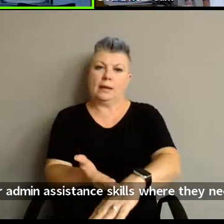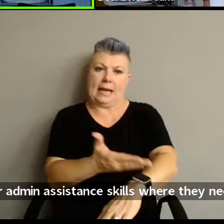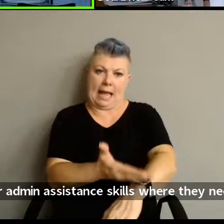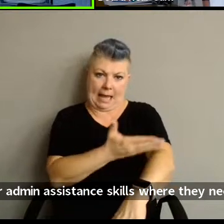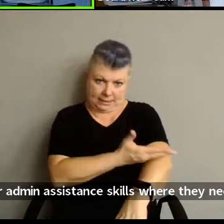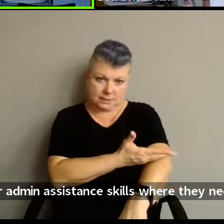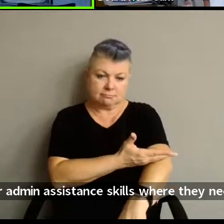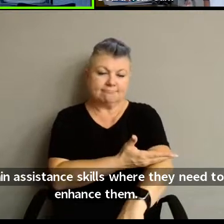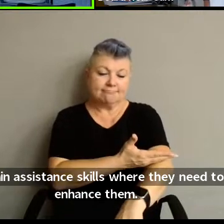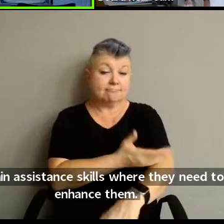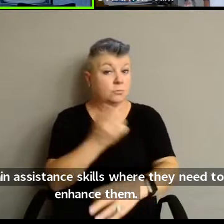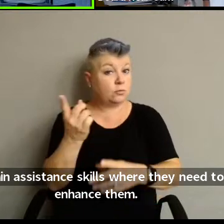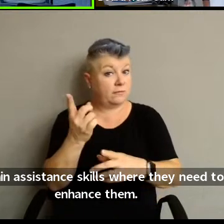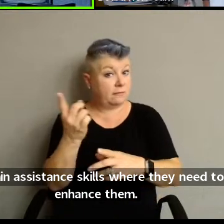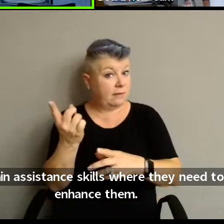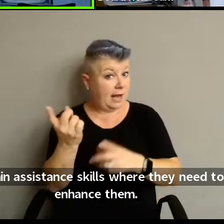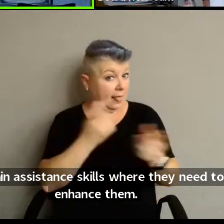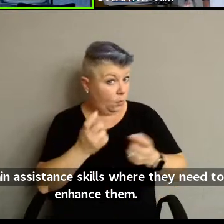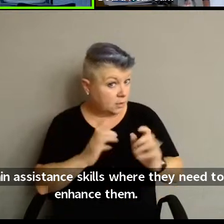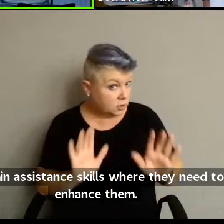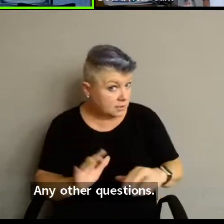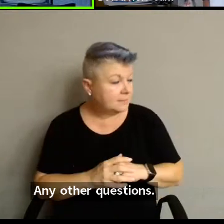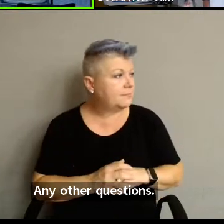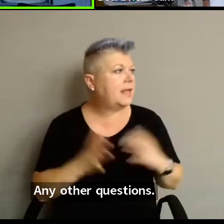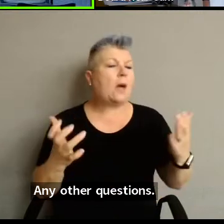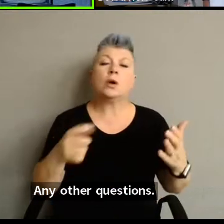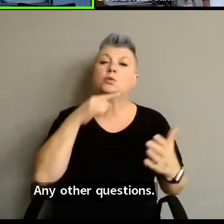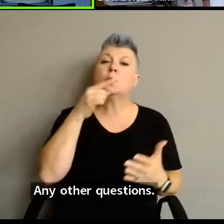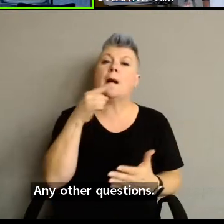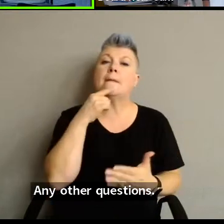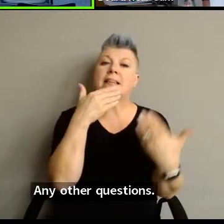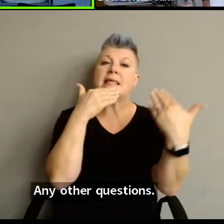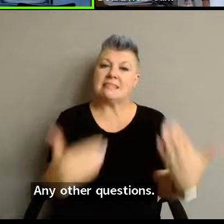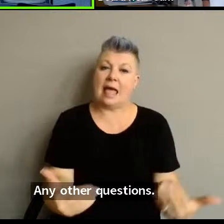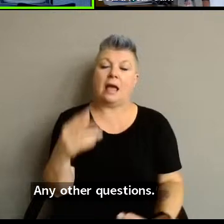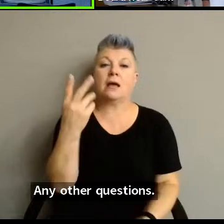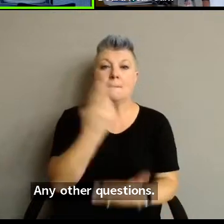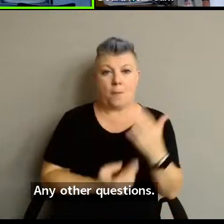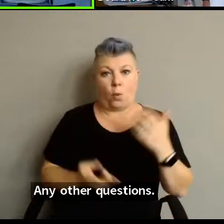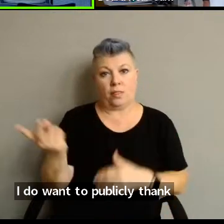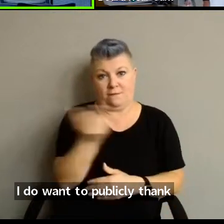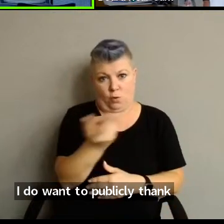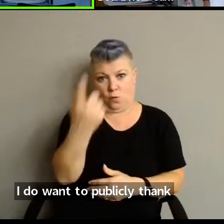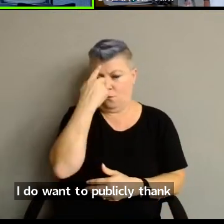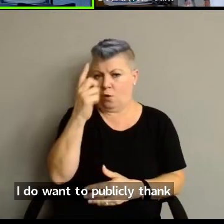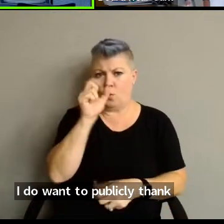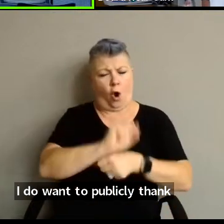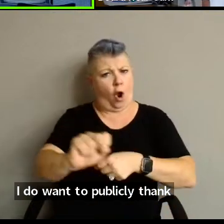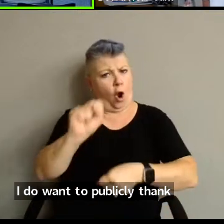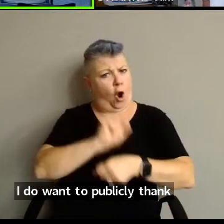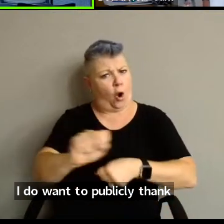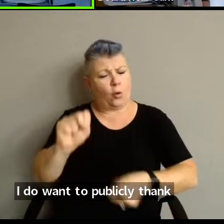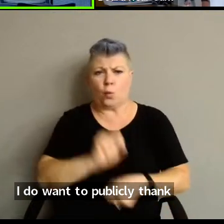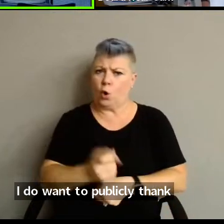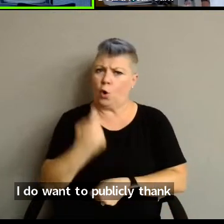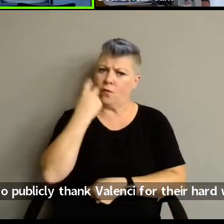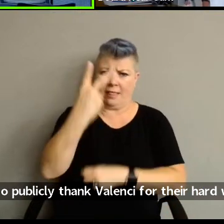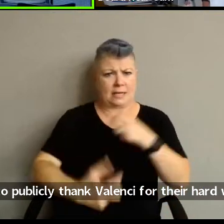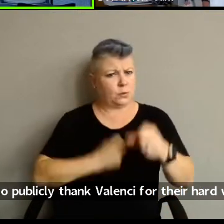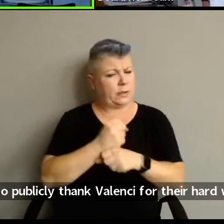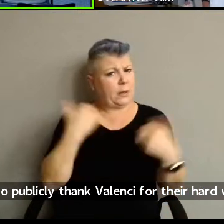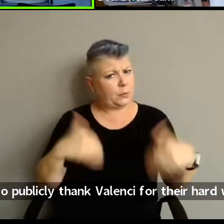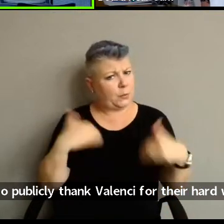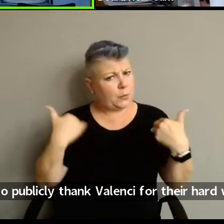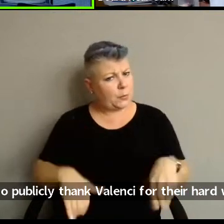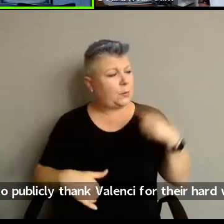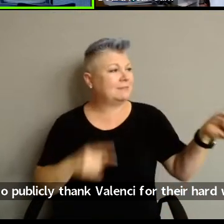other questions? I do want to publicly thank Val and Frenchie for their hard work over the last 3 years, and I think that